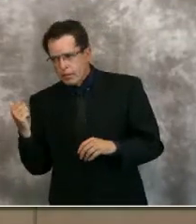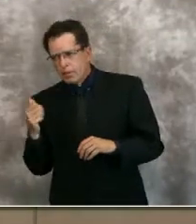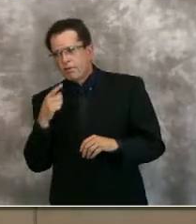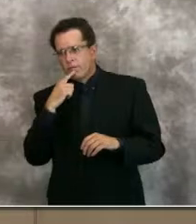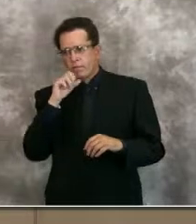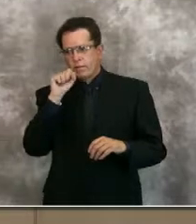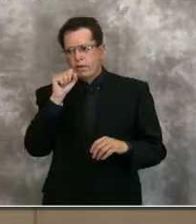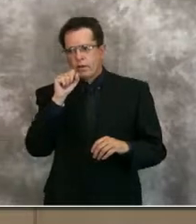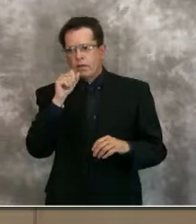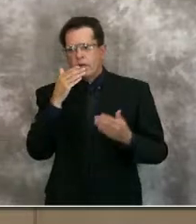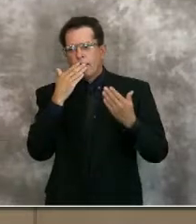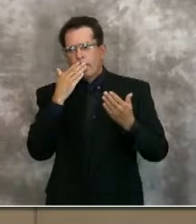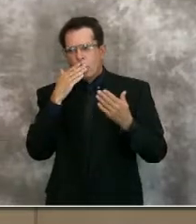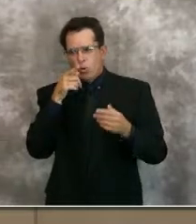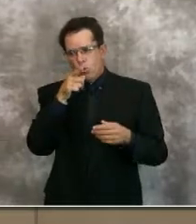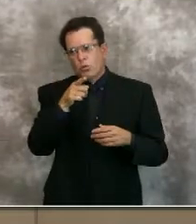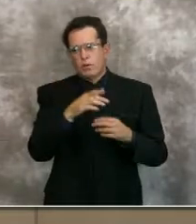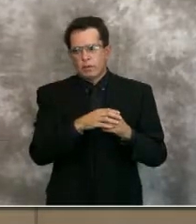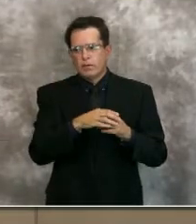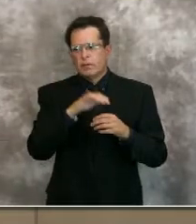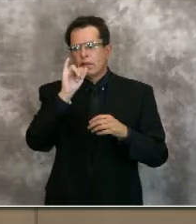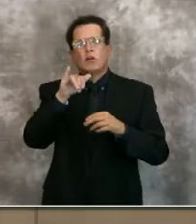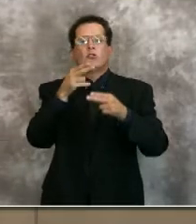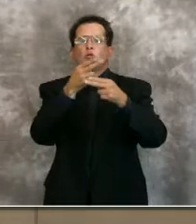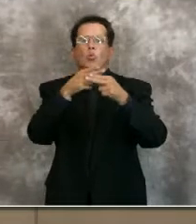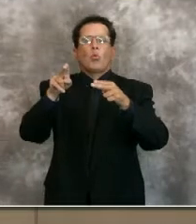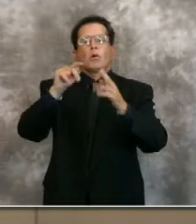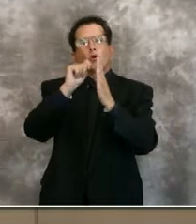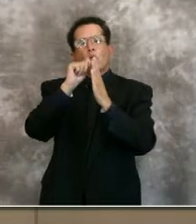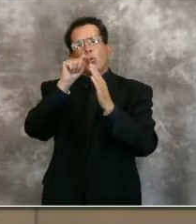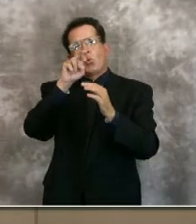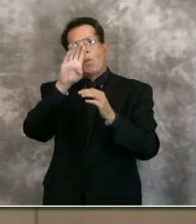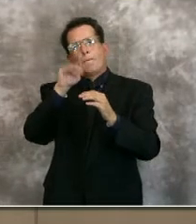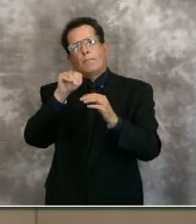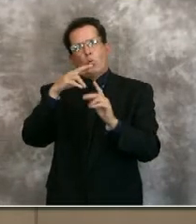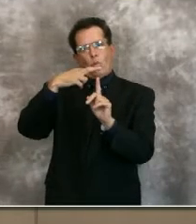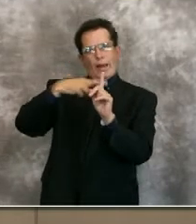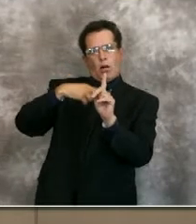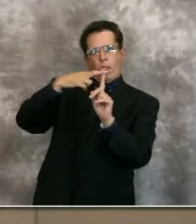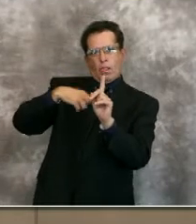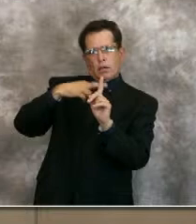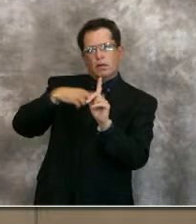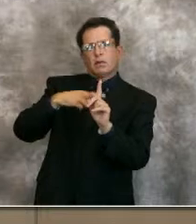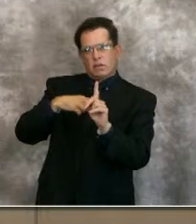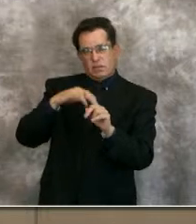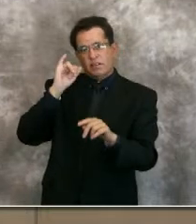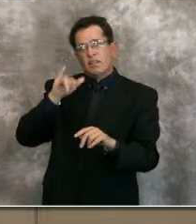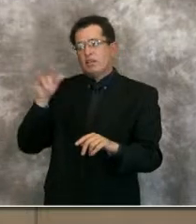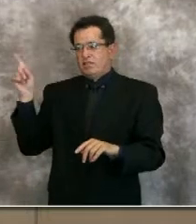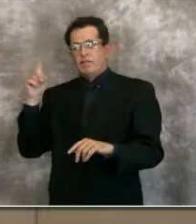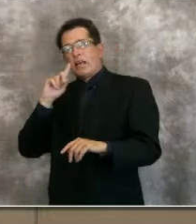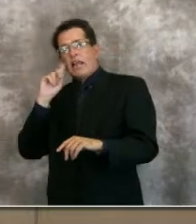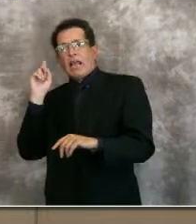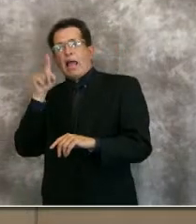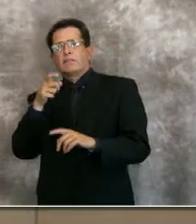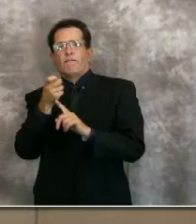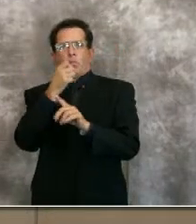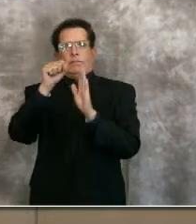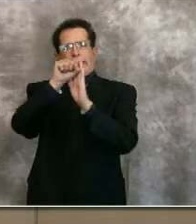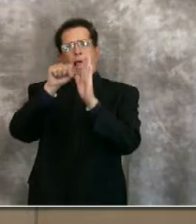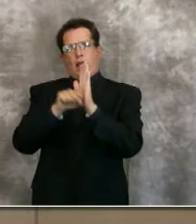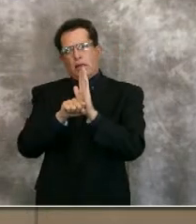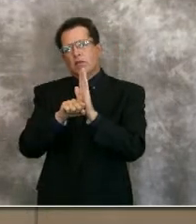Thank you for that question. The short-term rentals are included in a guidance that was actually recently issued by the